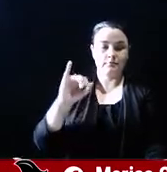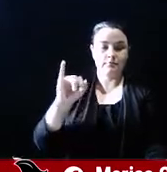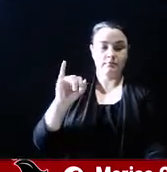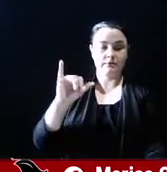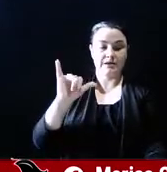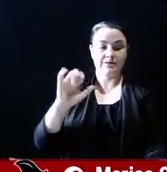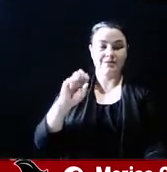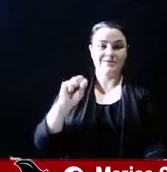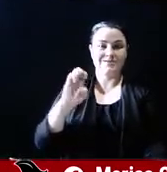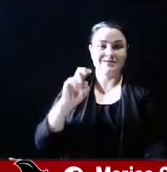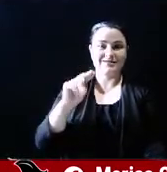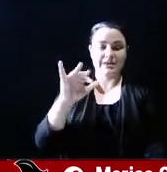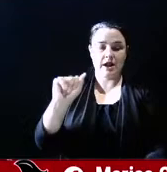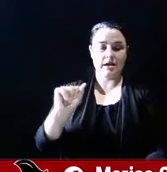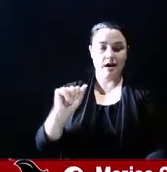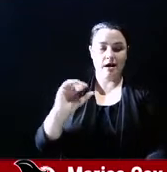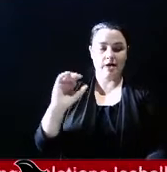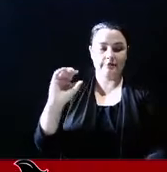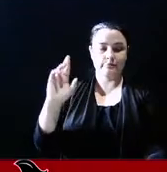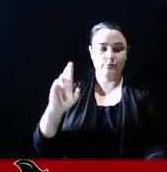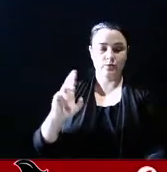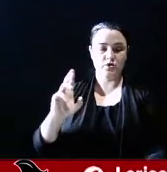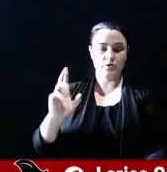Yesenia Reynoso Aguilar.